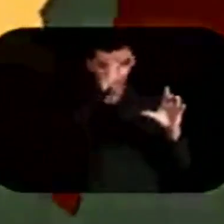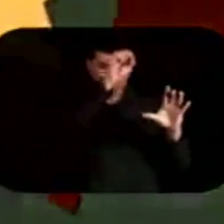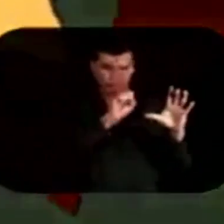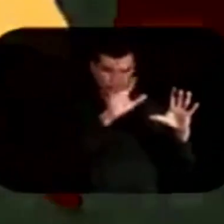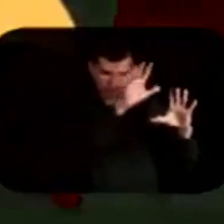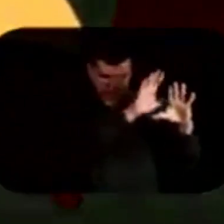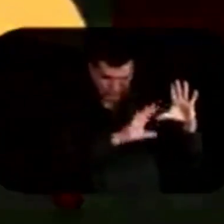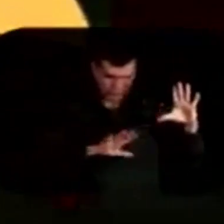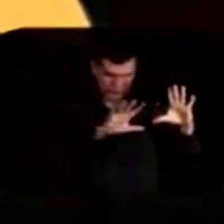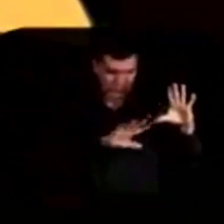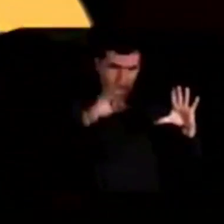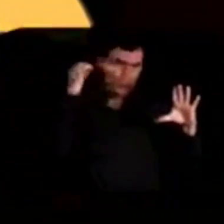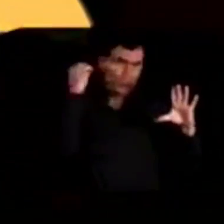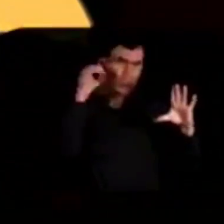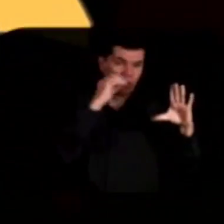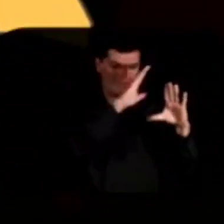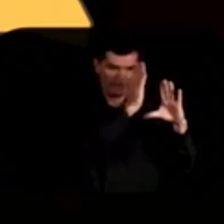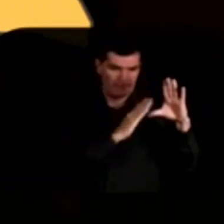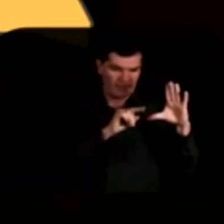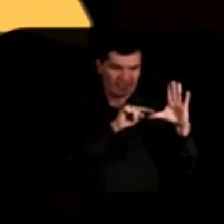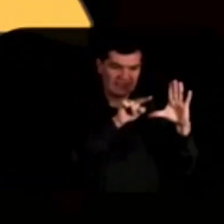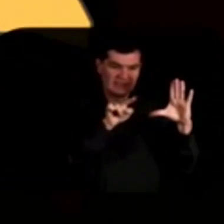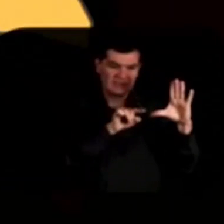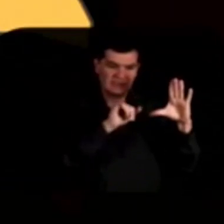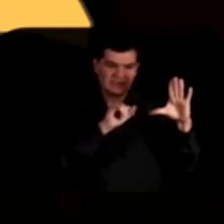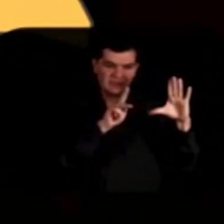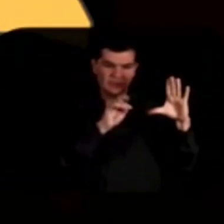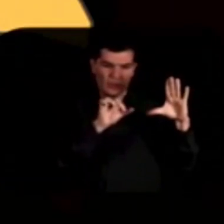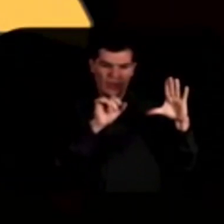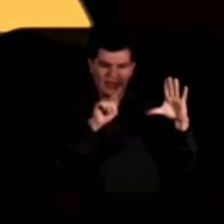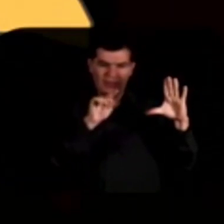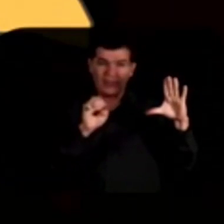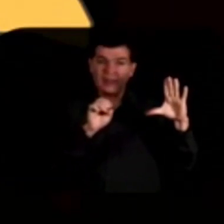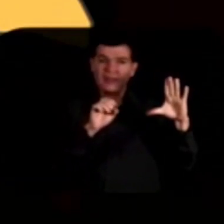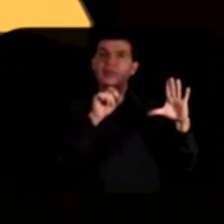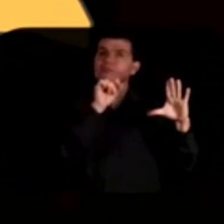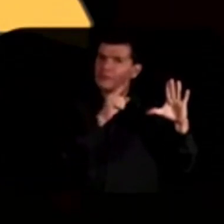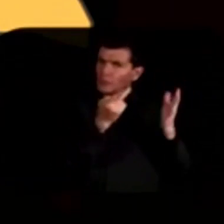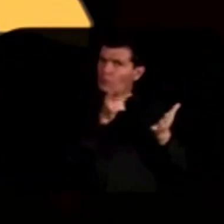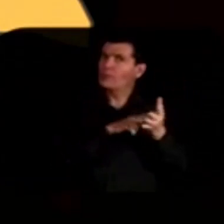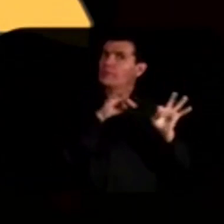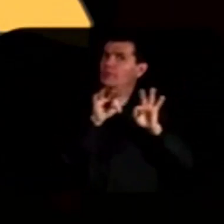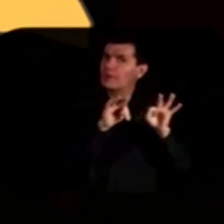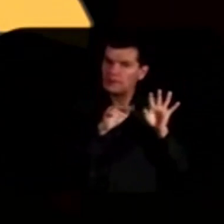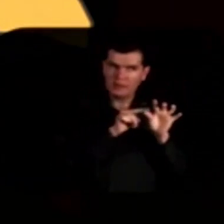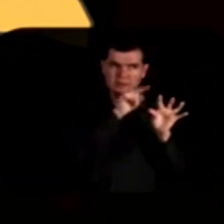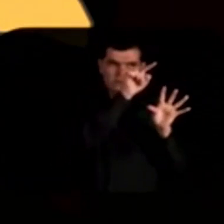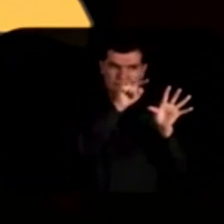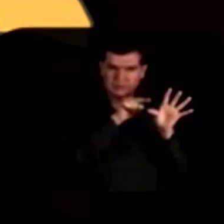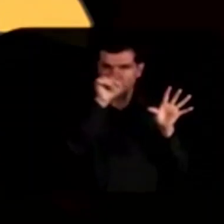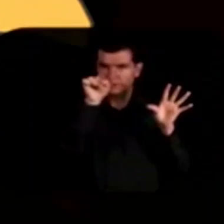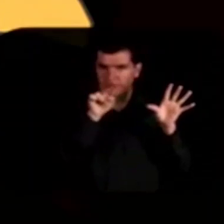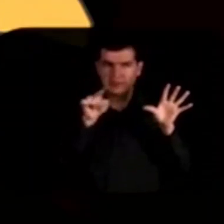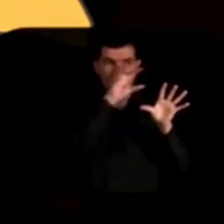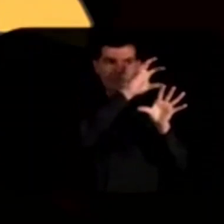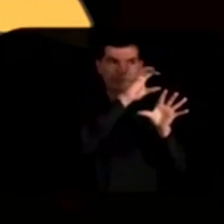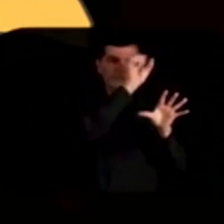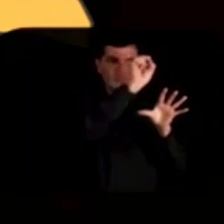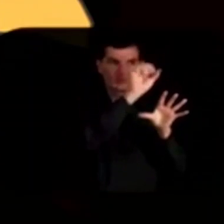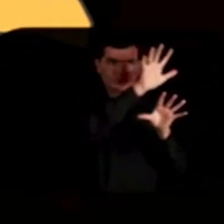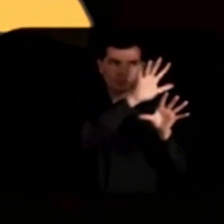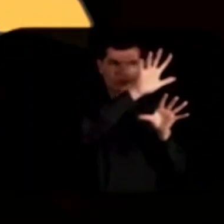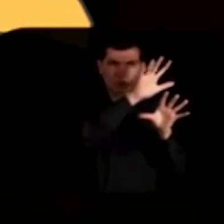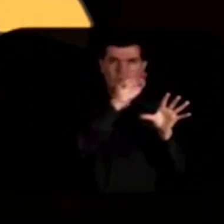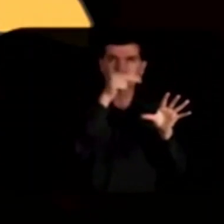Peña Palmera is in the south, in the village of Cipolite. But we also work in the southern and northern